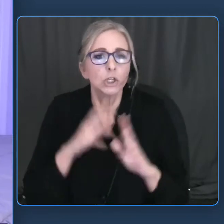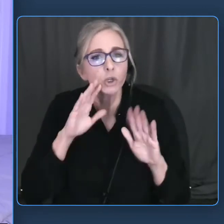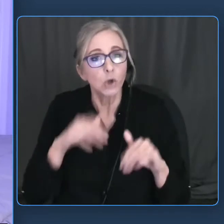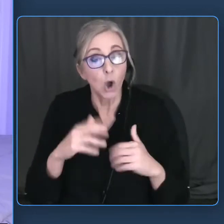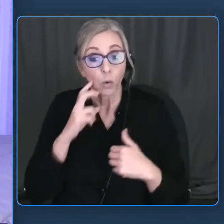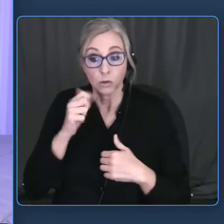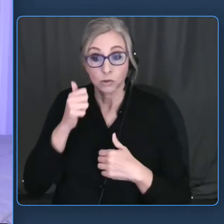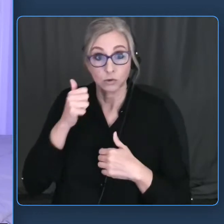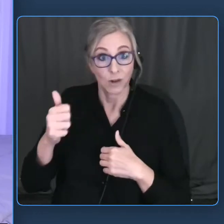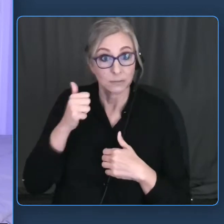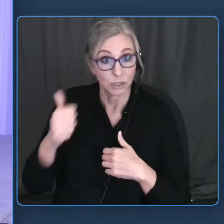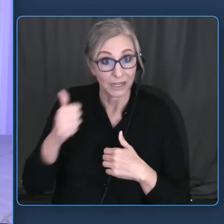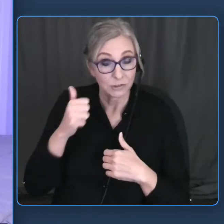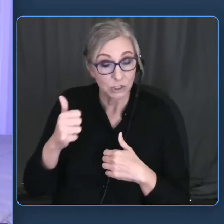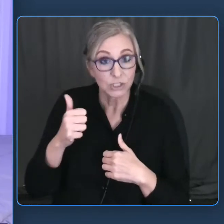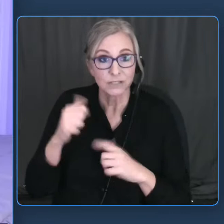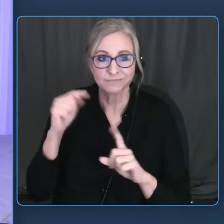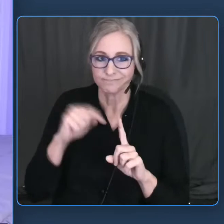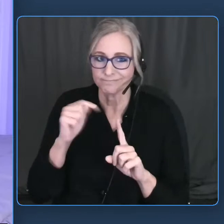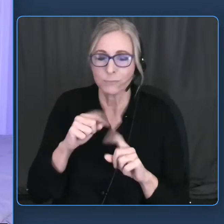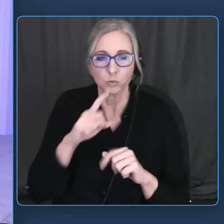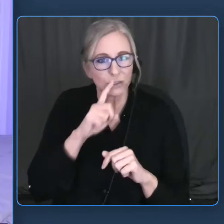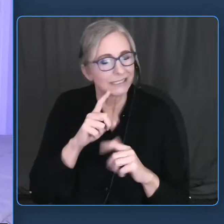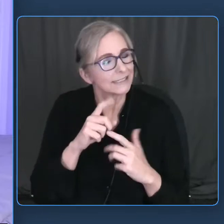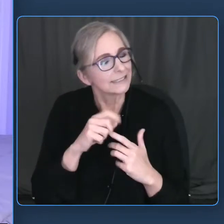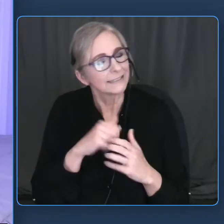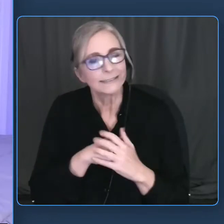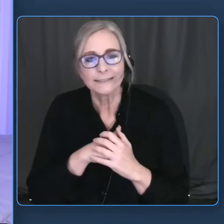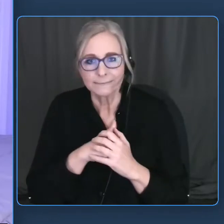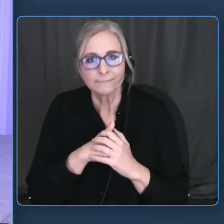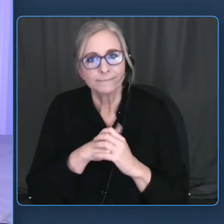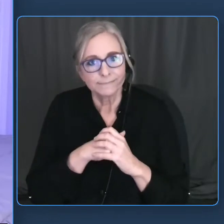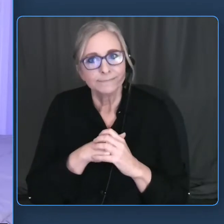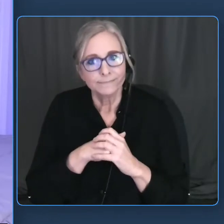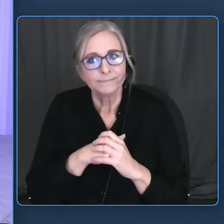with transportation, I think is a big thing. I